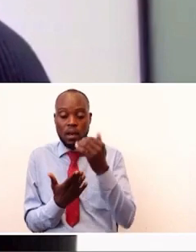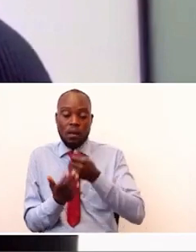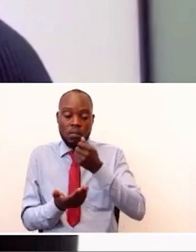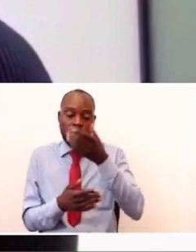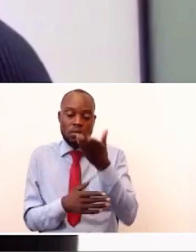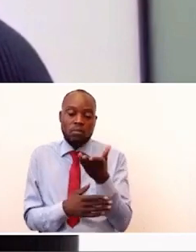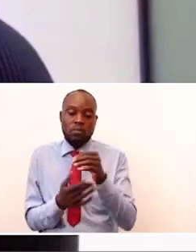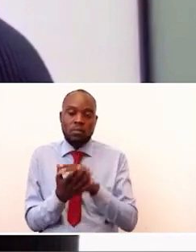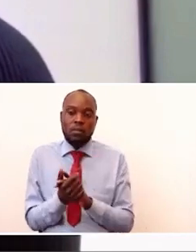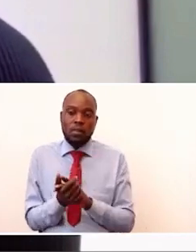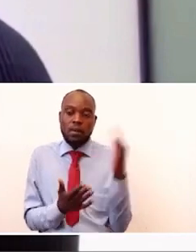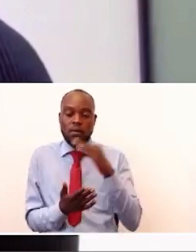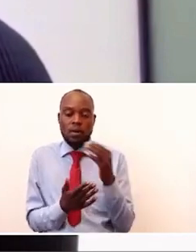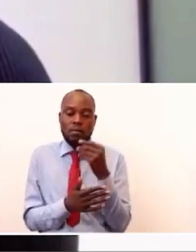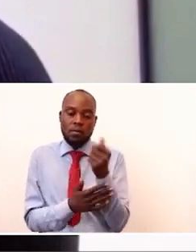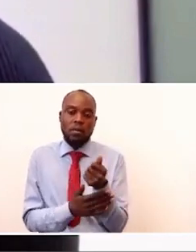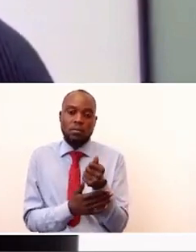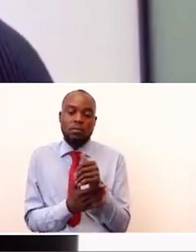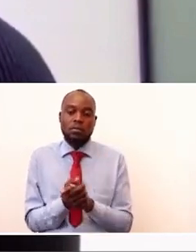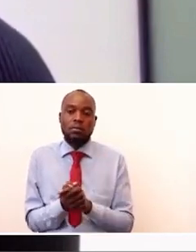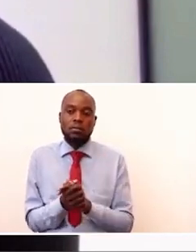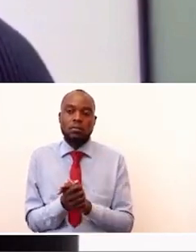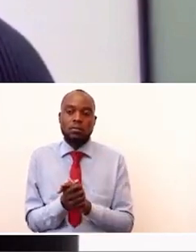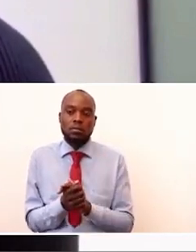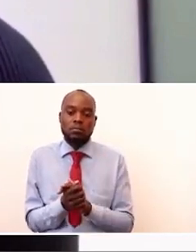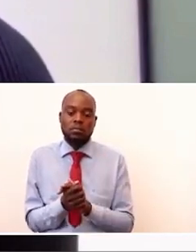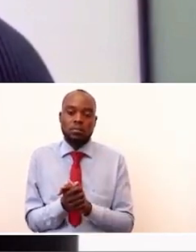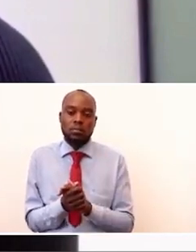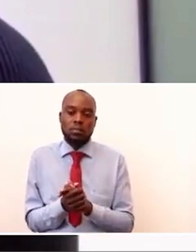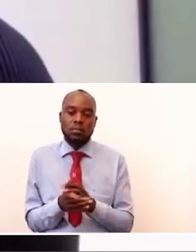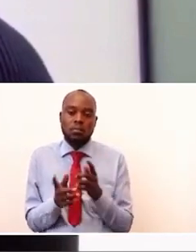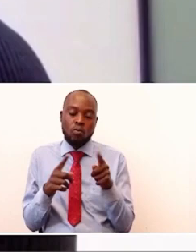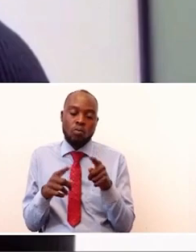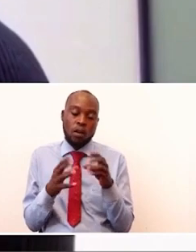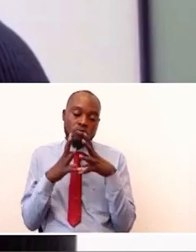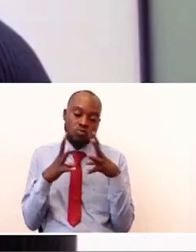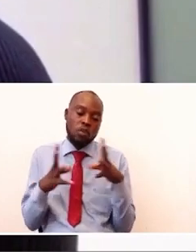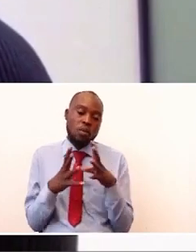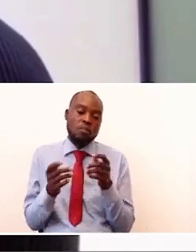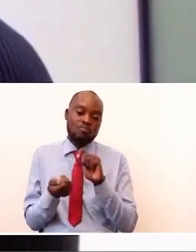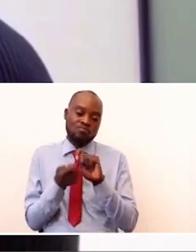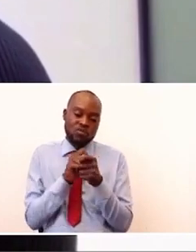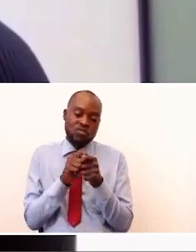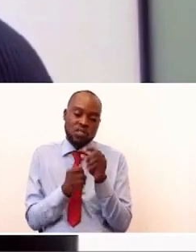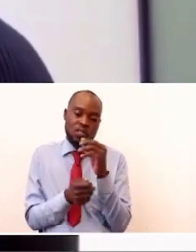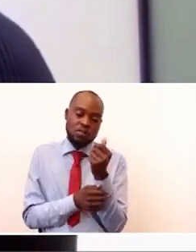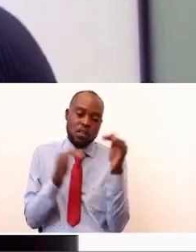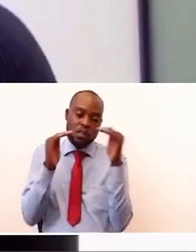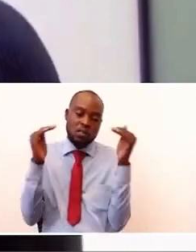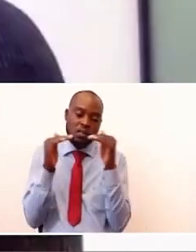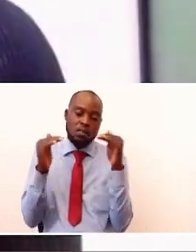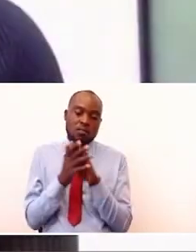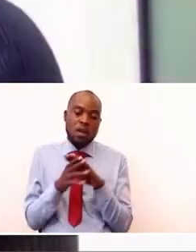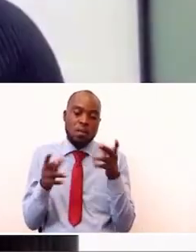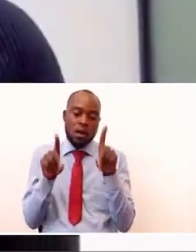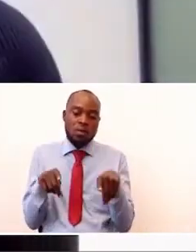mostly, income tax, and also VAT, the value-added tax, especially at the exchange rate level where people are